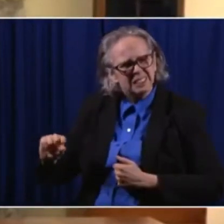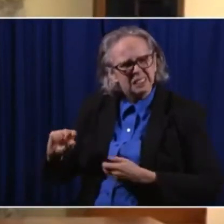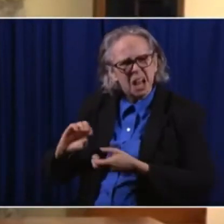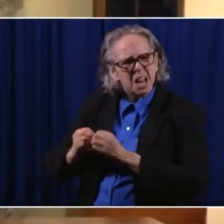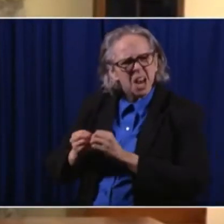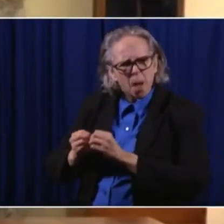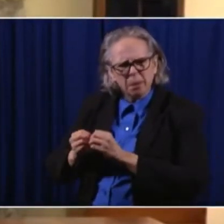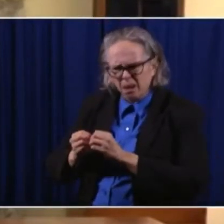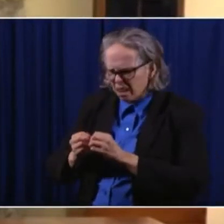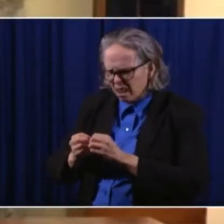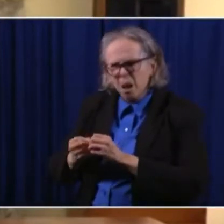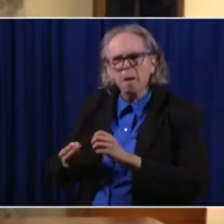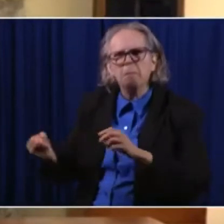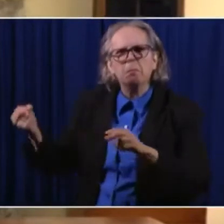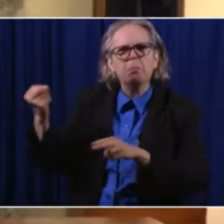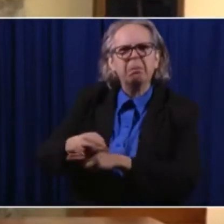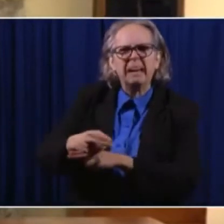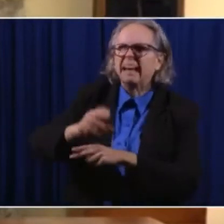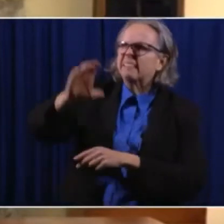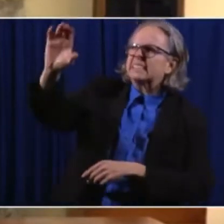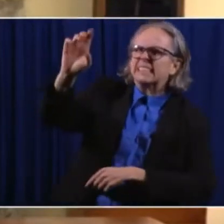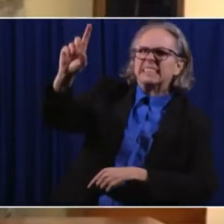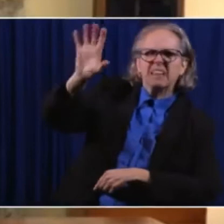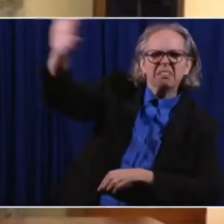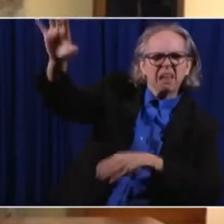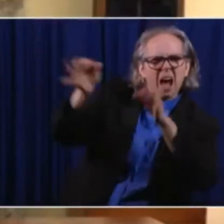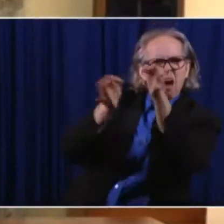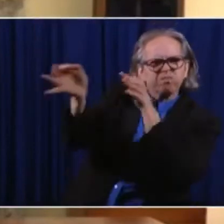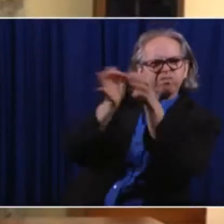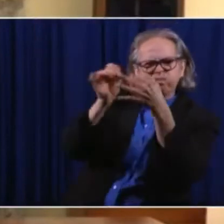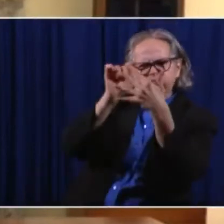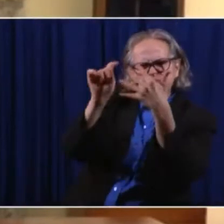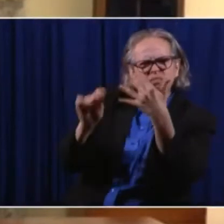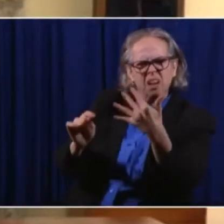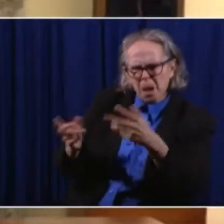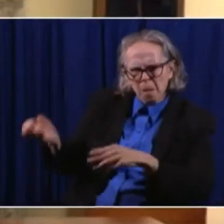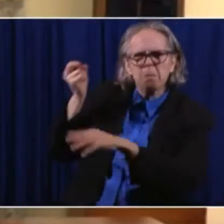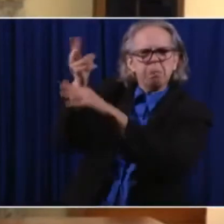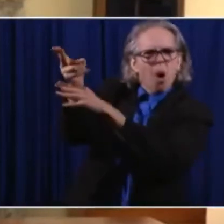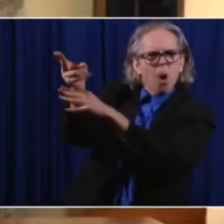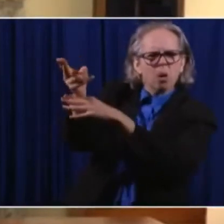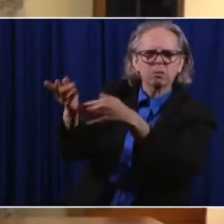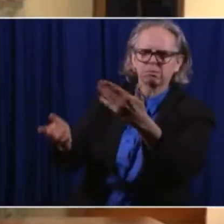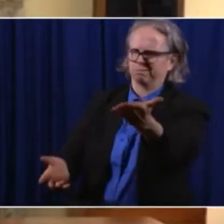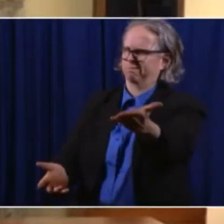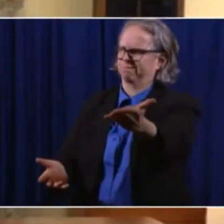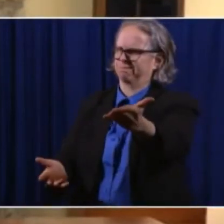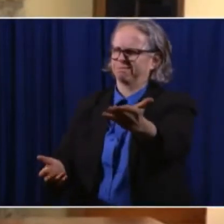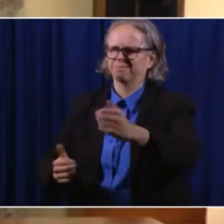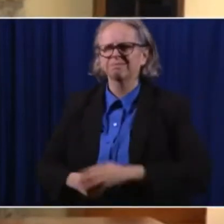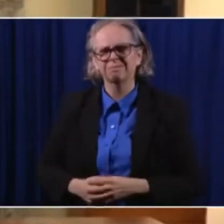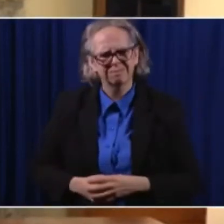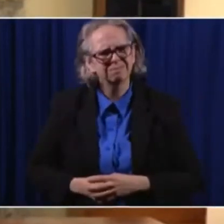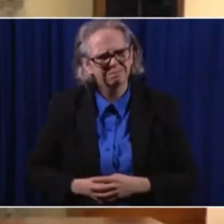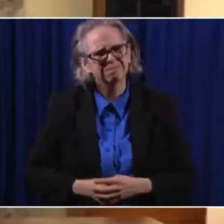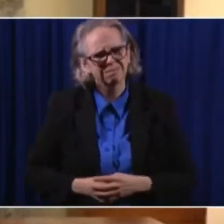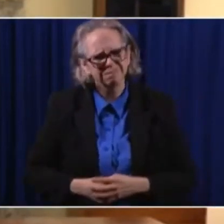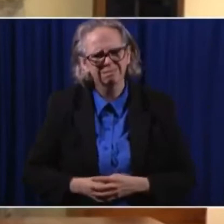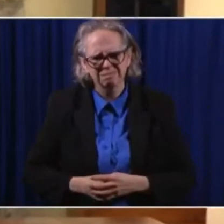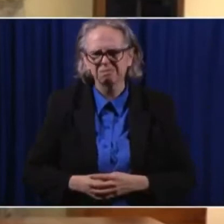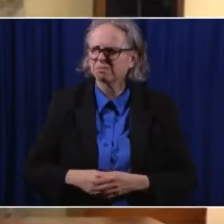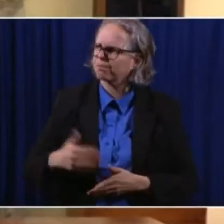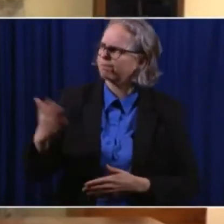Every county in the state is at least 2 times the high incident level set by the CDC. Eric, let's look at the